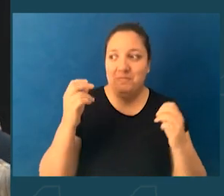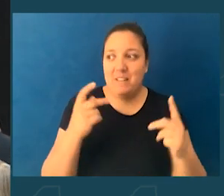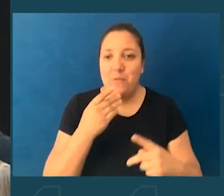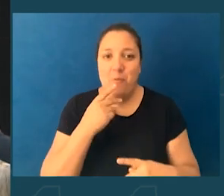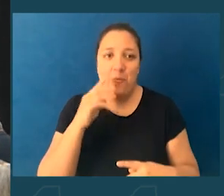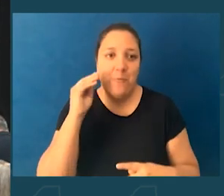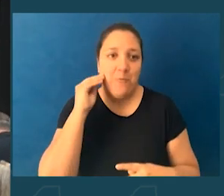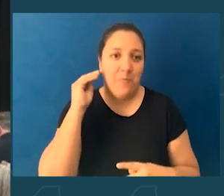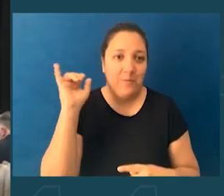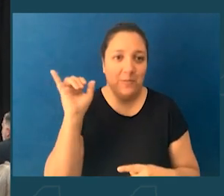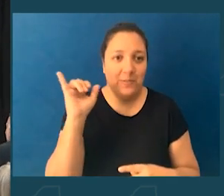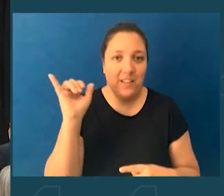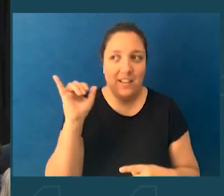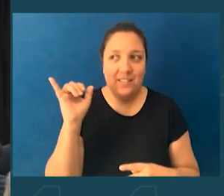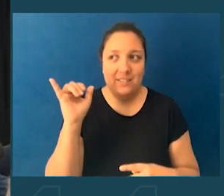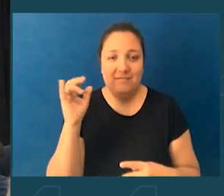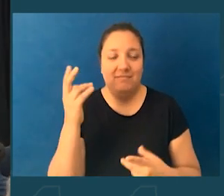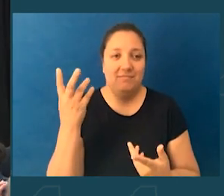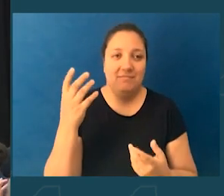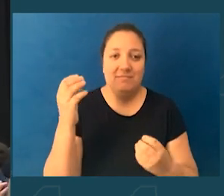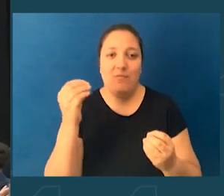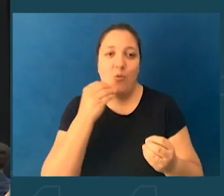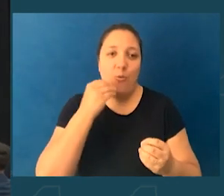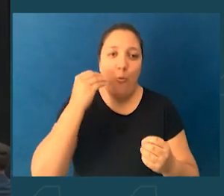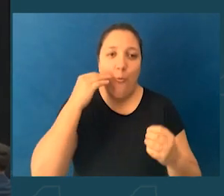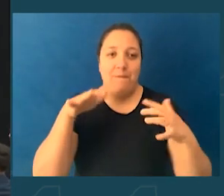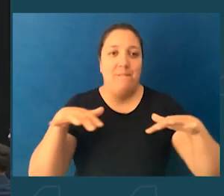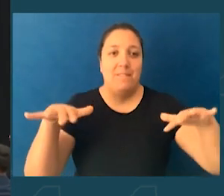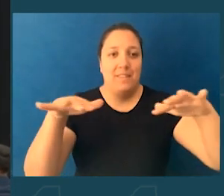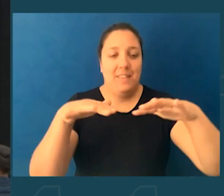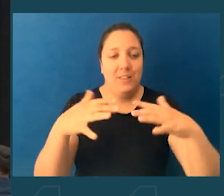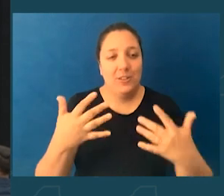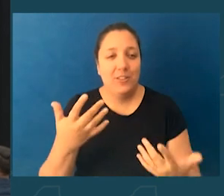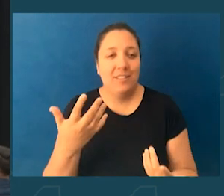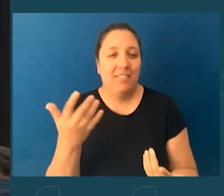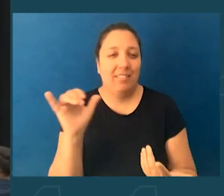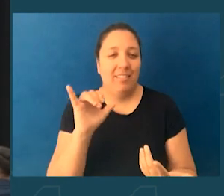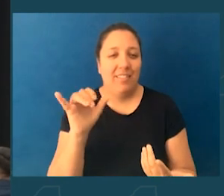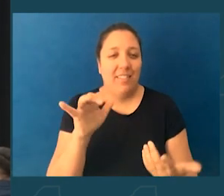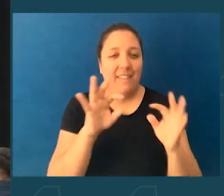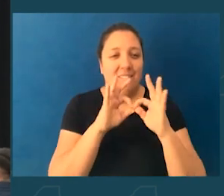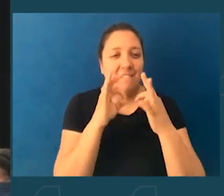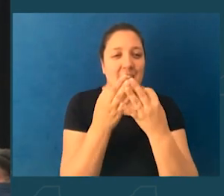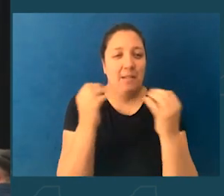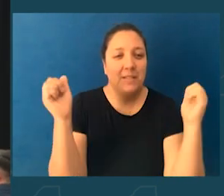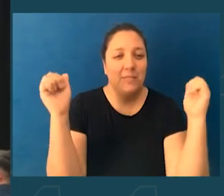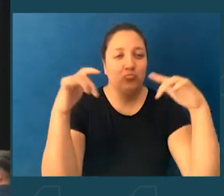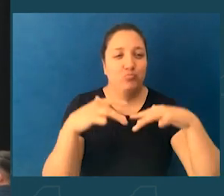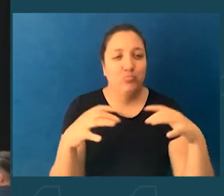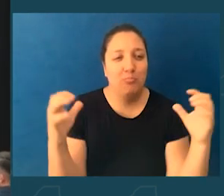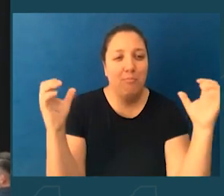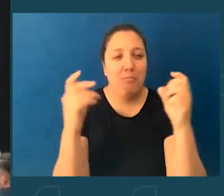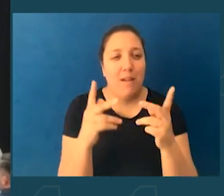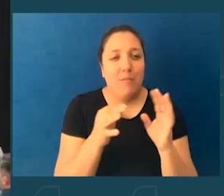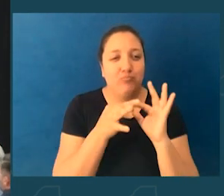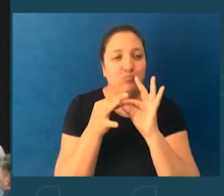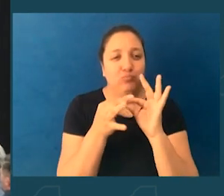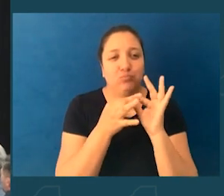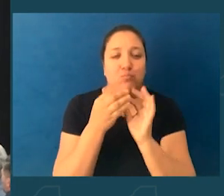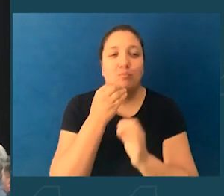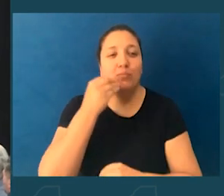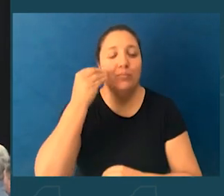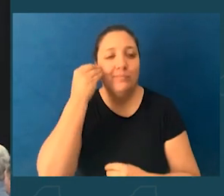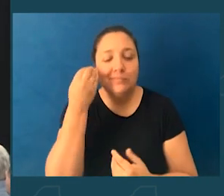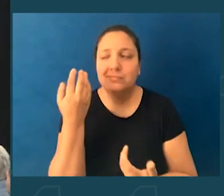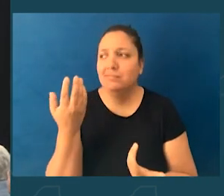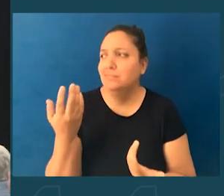Really great to see you. It feels like a family reunion to come back to Western New York and to see the faces of so many people that have who make this community